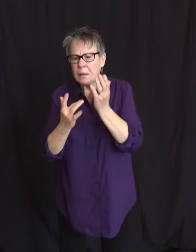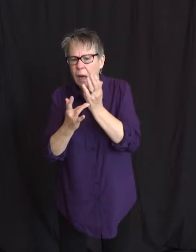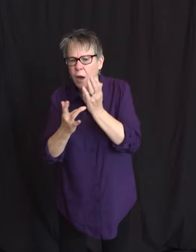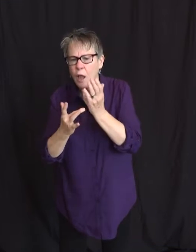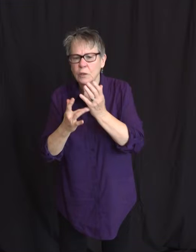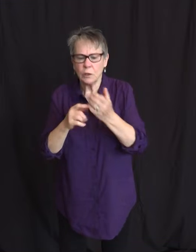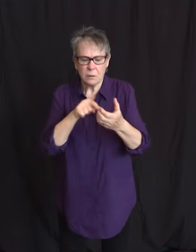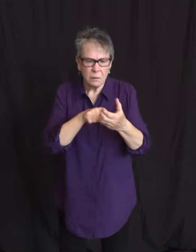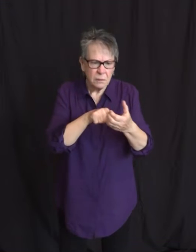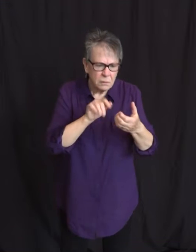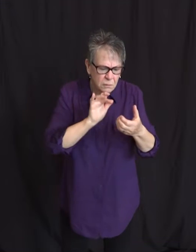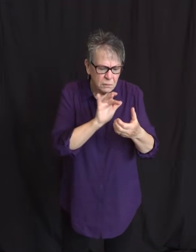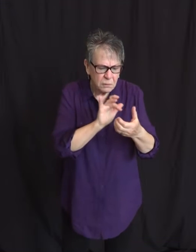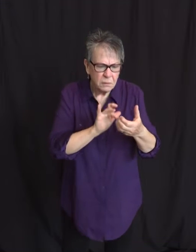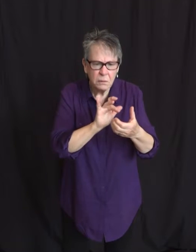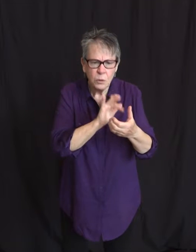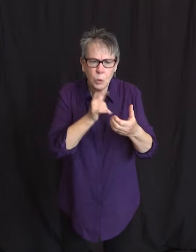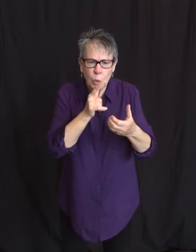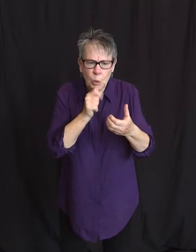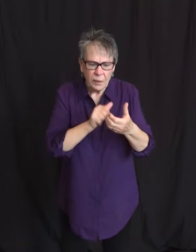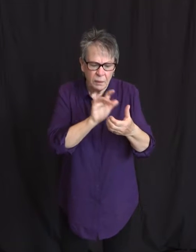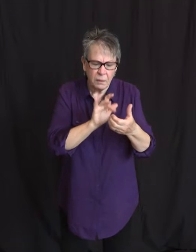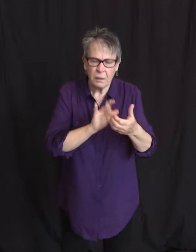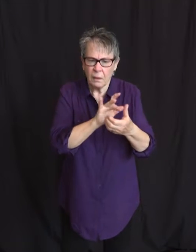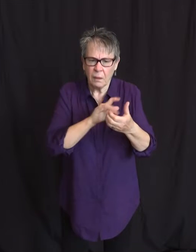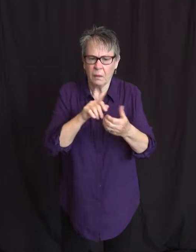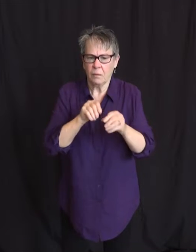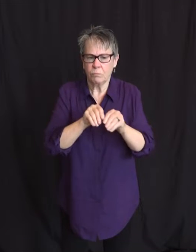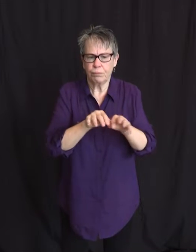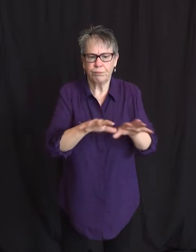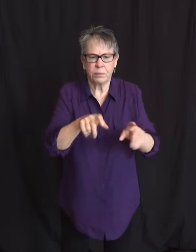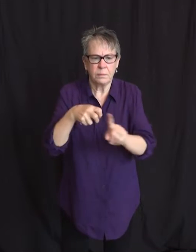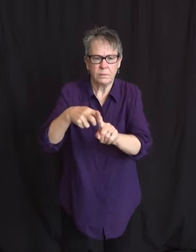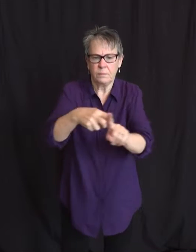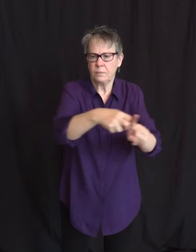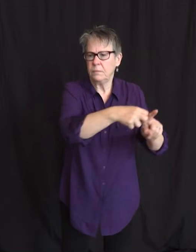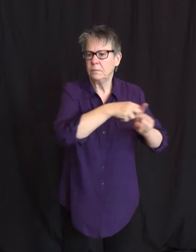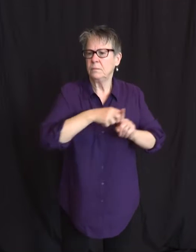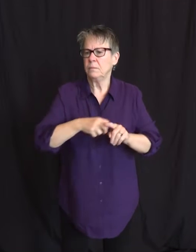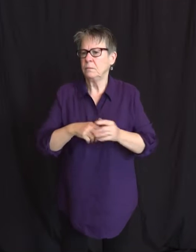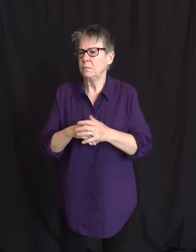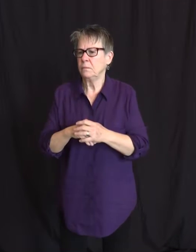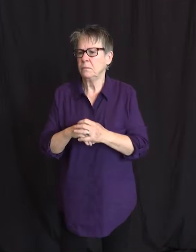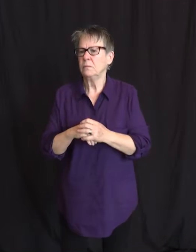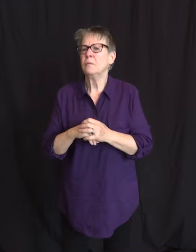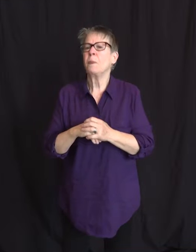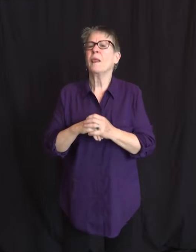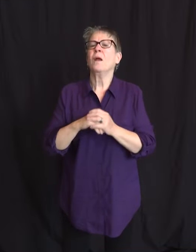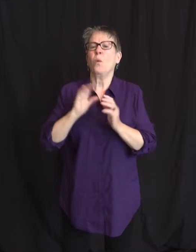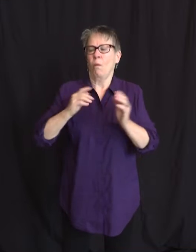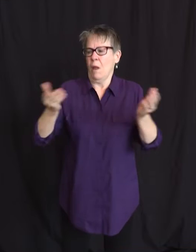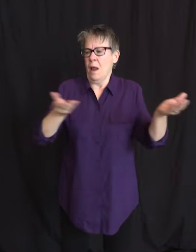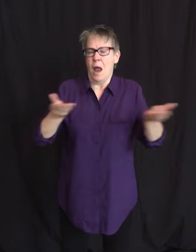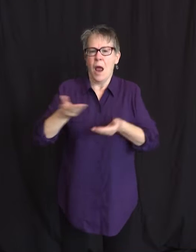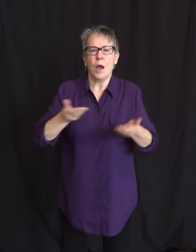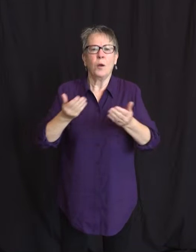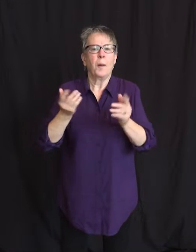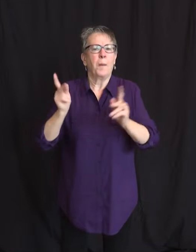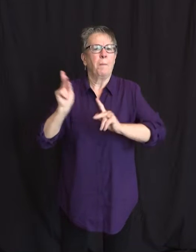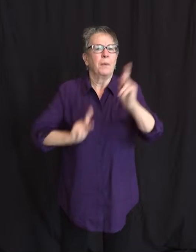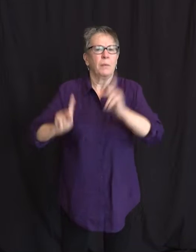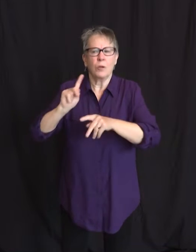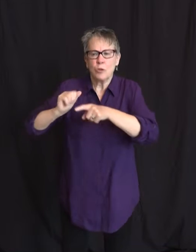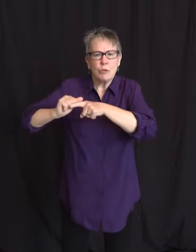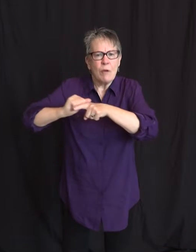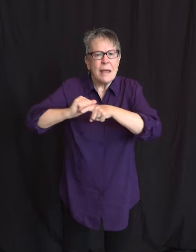army of contact tracers whose sole purpose will be to identify these individuals so we can follow up and ensure they do not